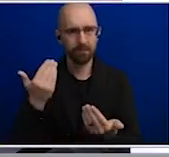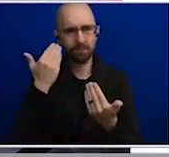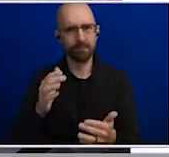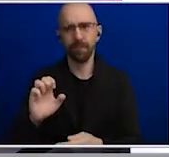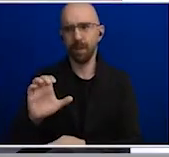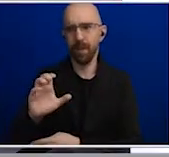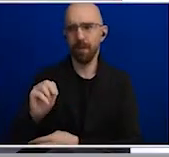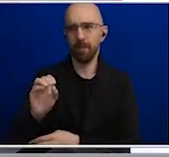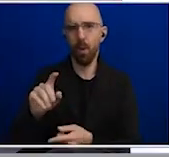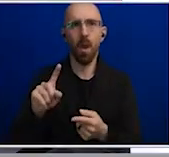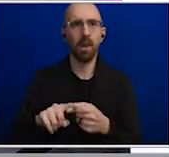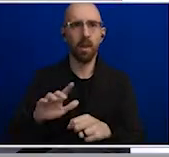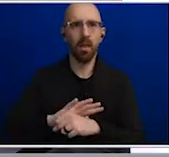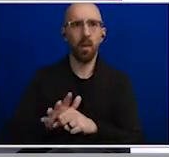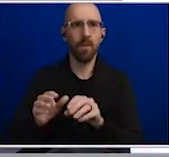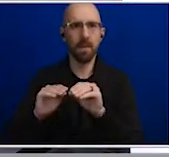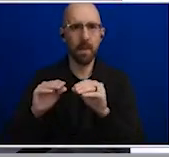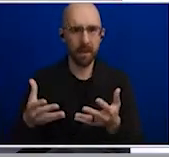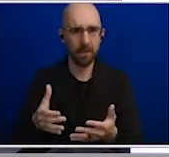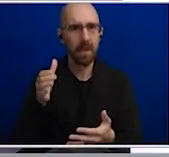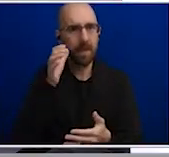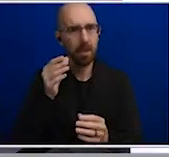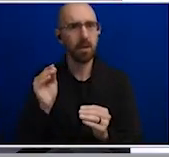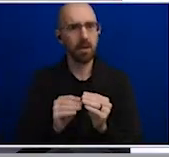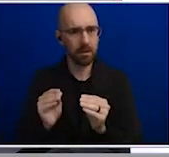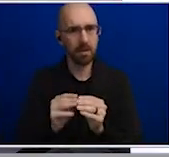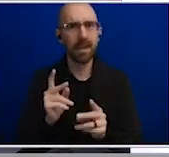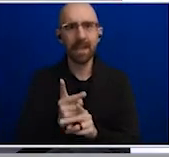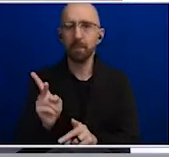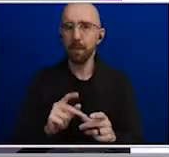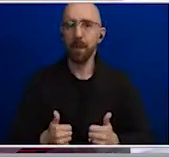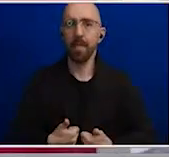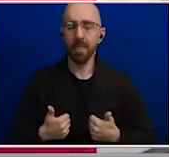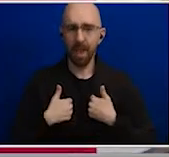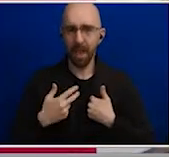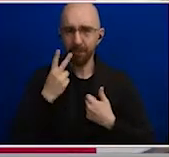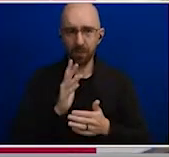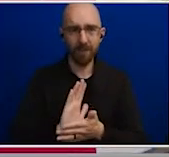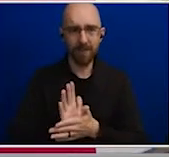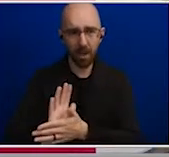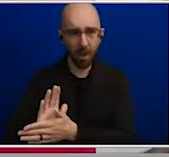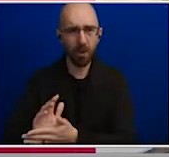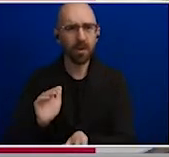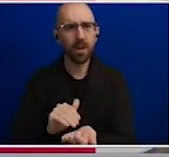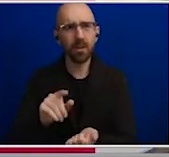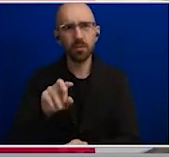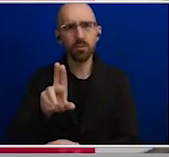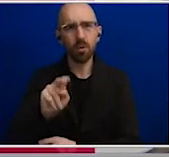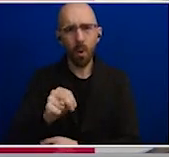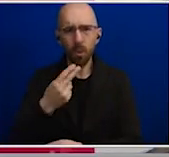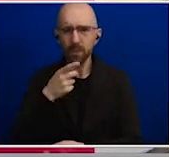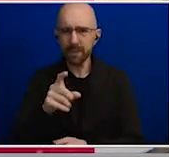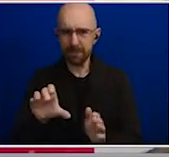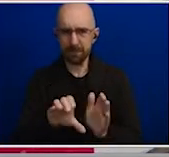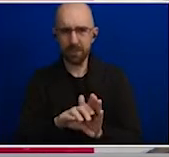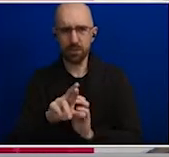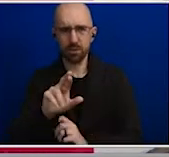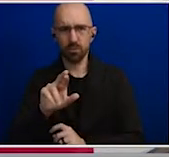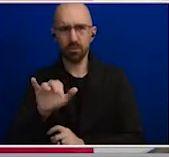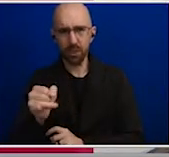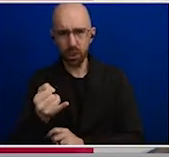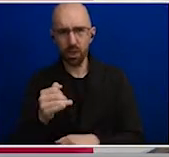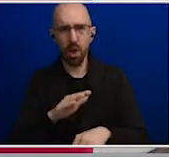pandemic. Then we started hearing about it, keeping people alive, and we saw the videos. So Dr. Zorn, as we look at this picture of Richard on VA